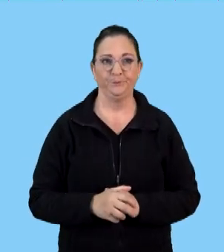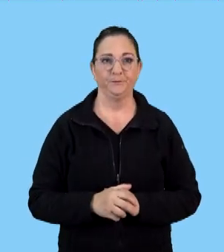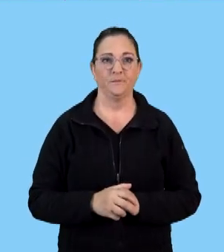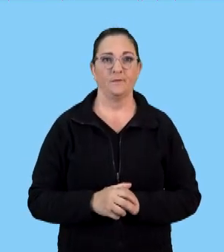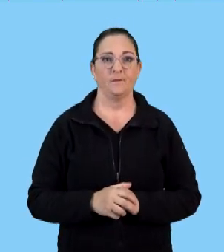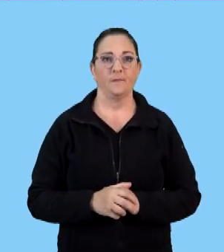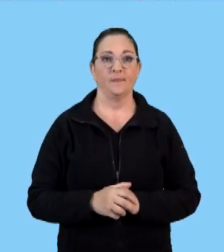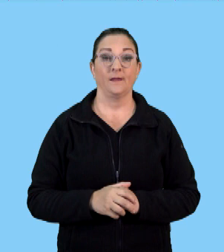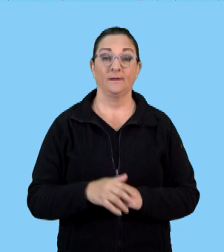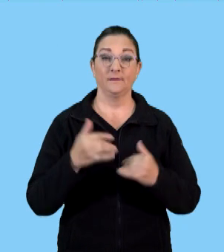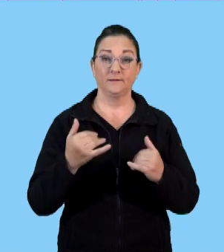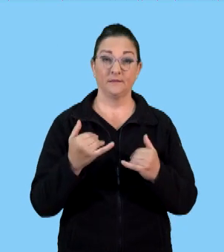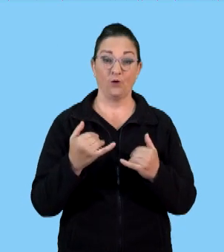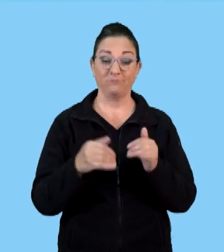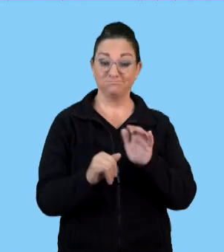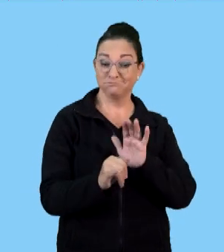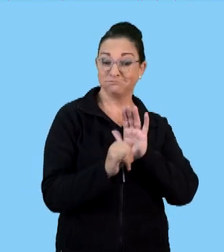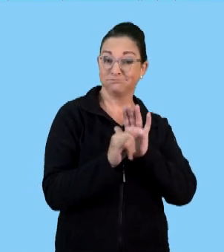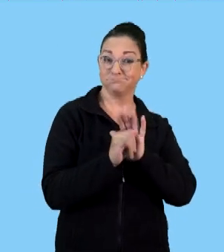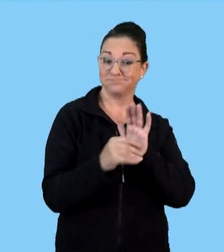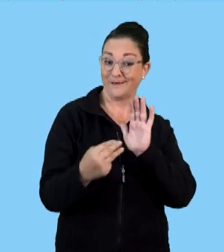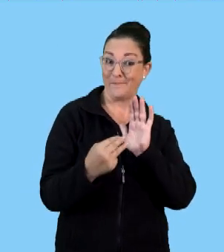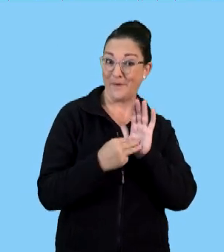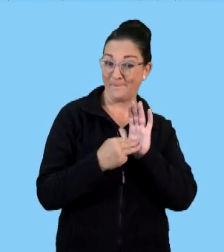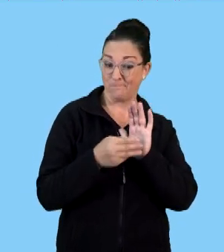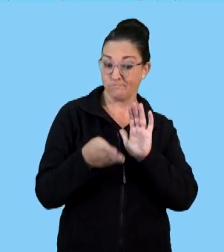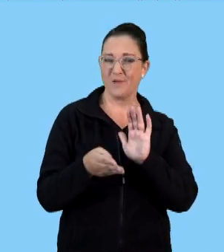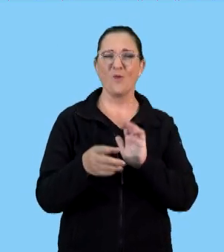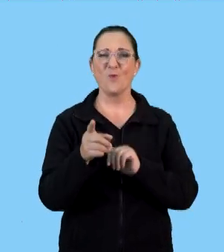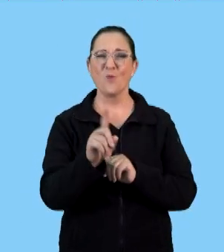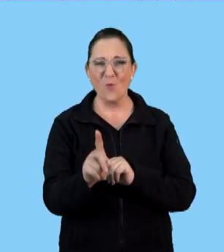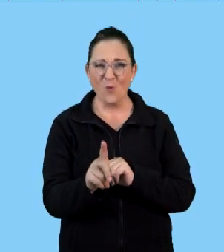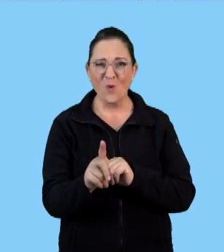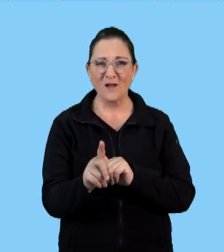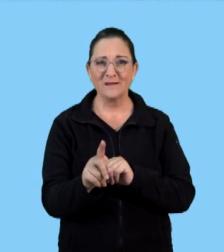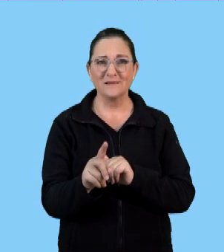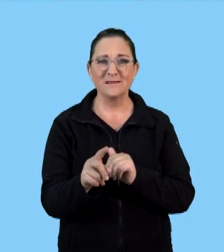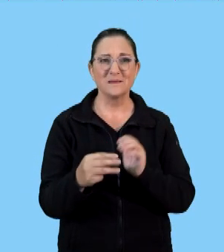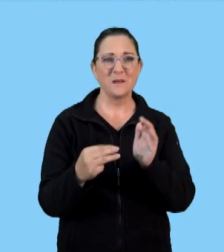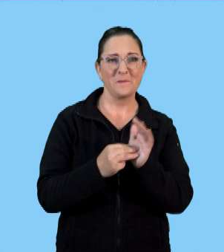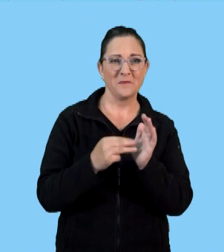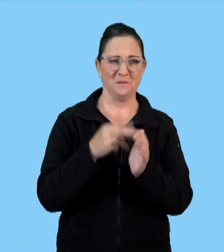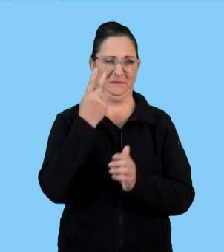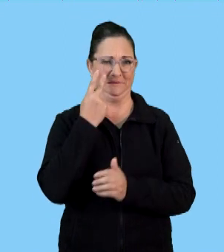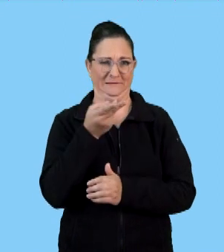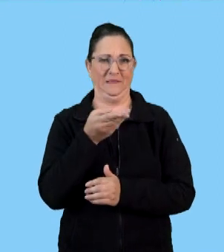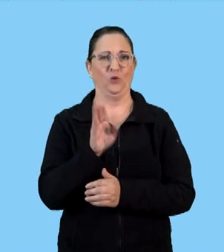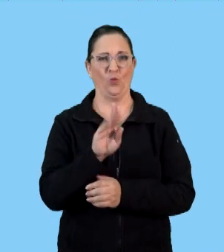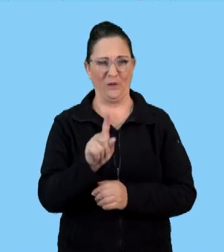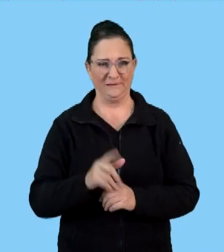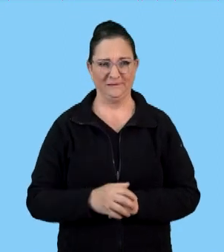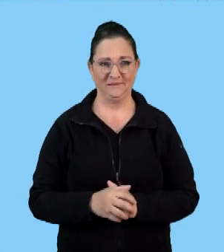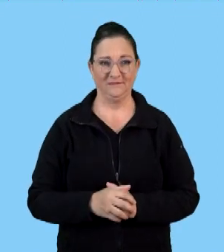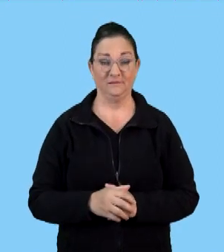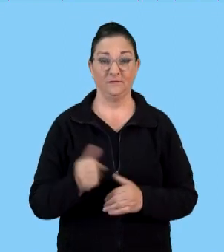number 2. It says identify the type of map. Right, so what type of map that we see here?